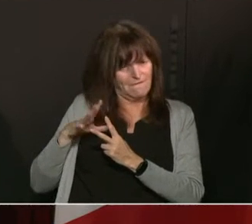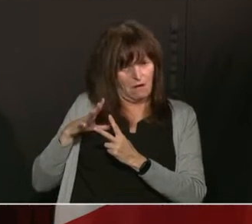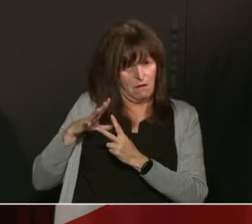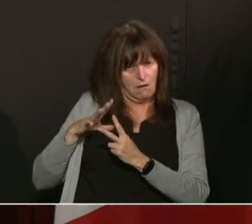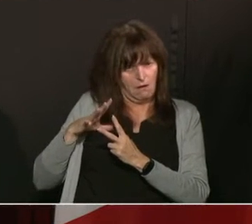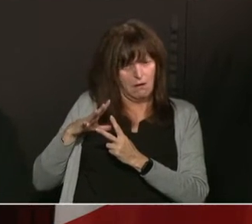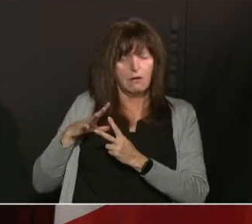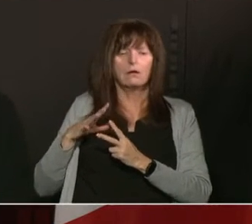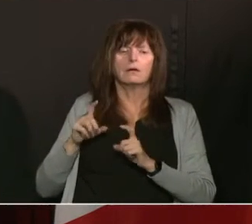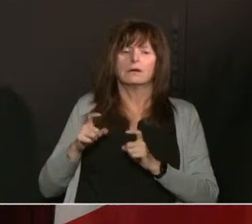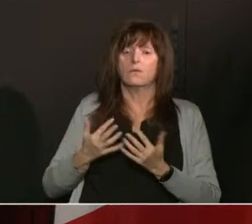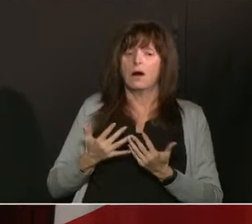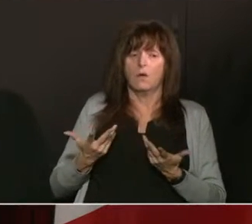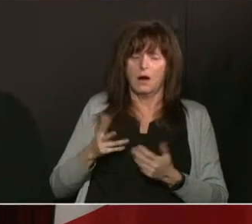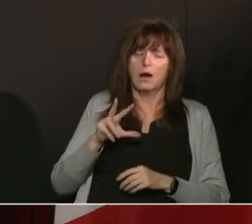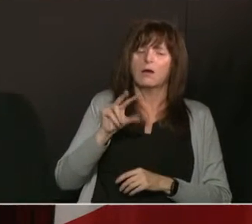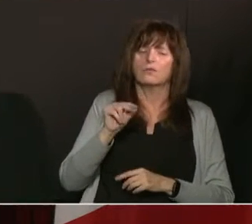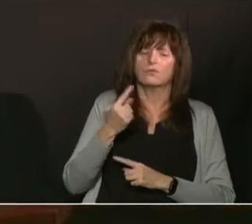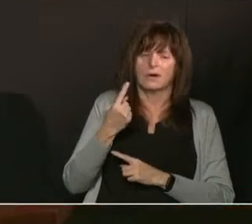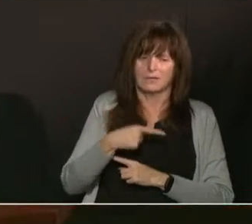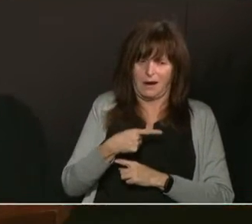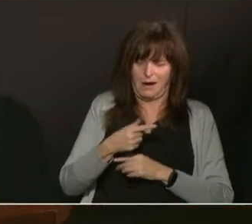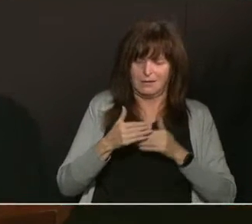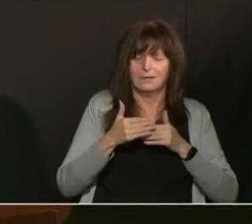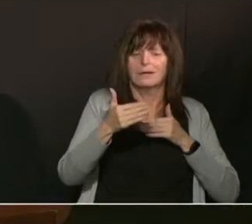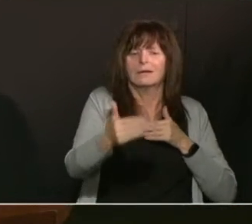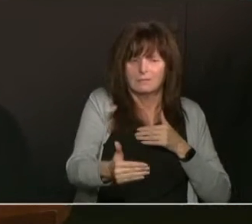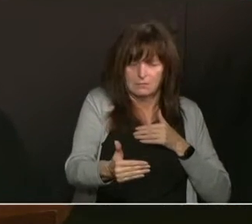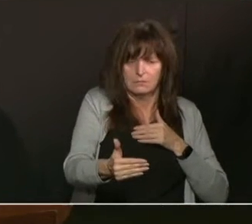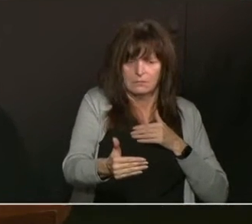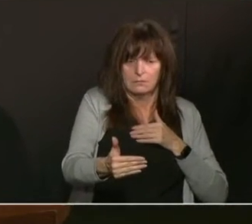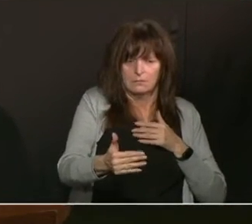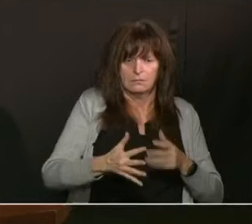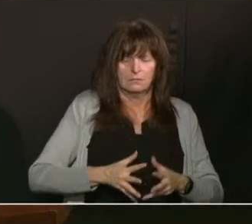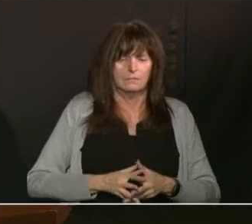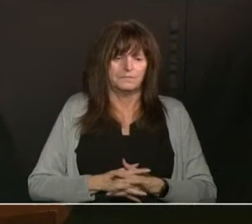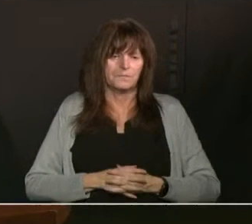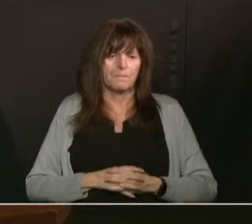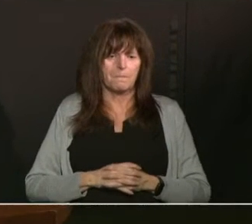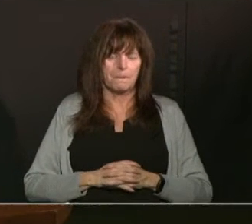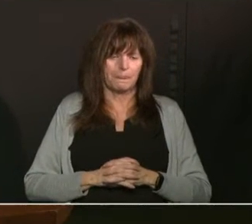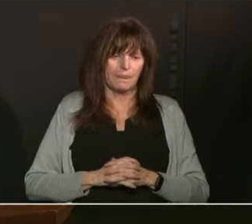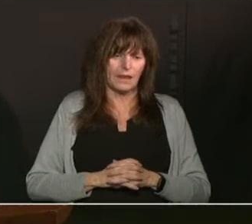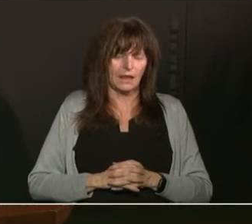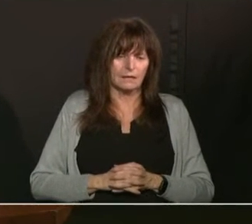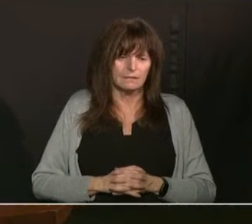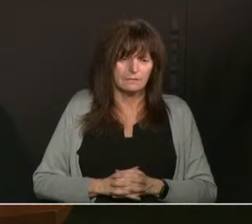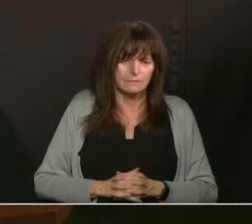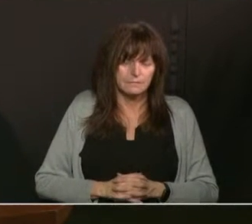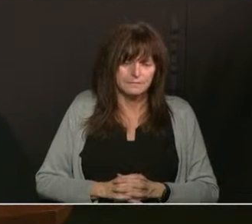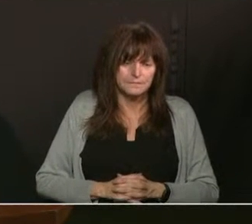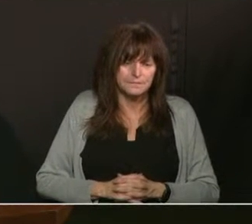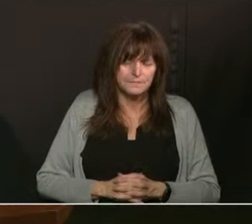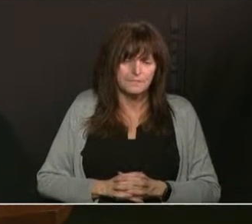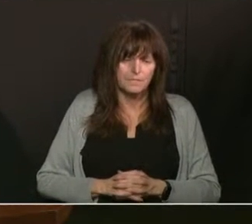the typical recommendation. Follow up? Right, yeah, and I was just looking as well